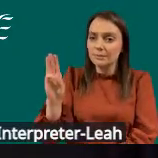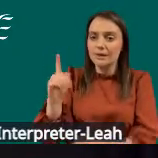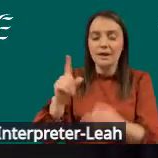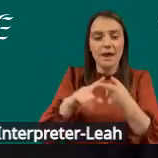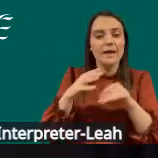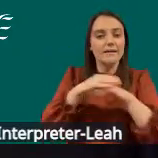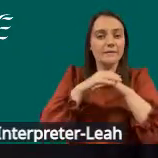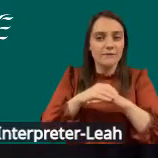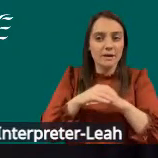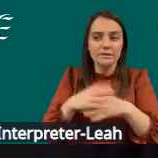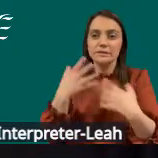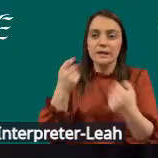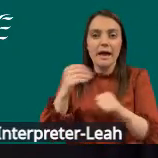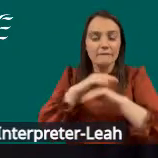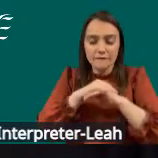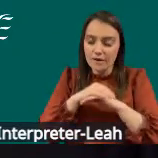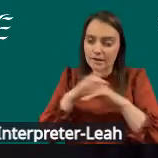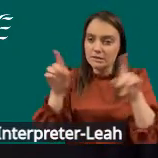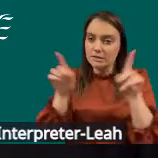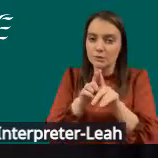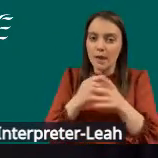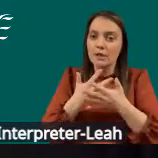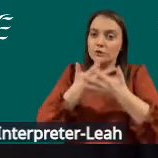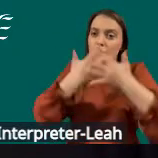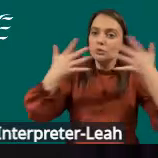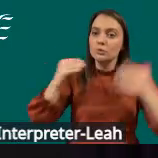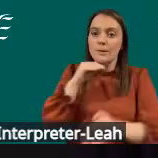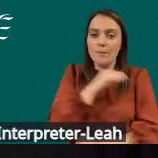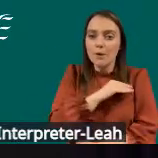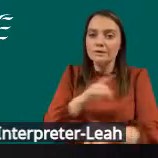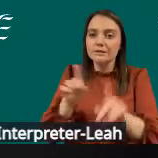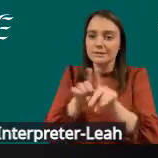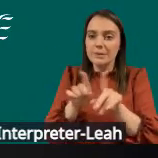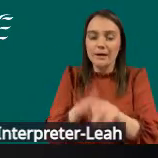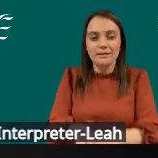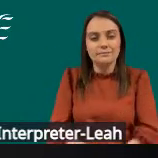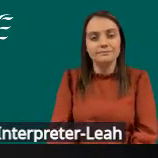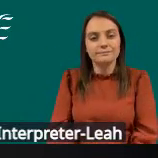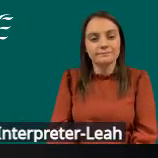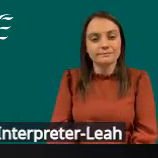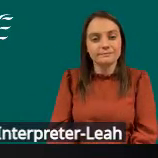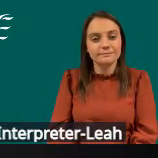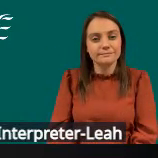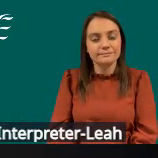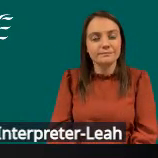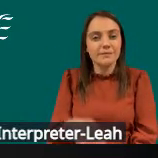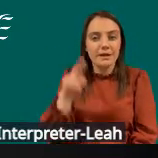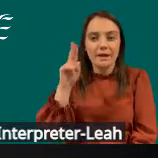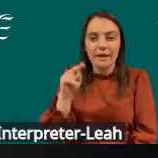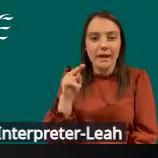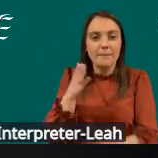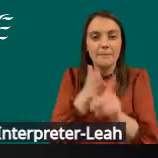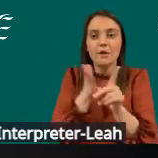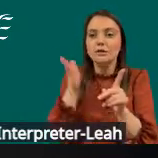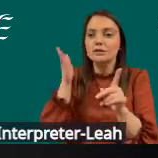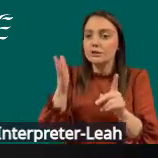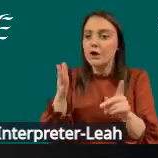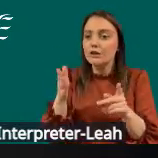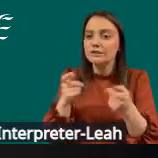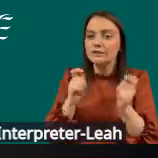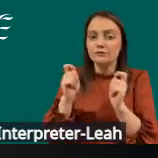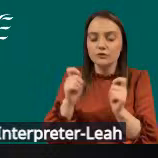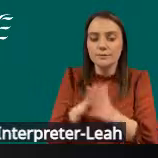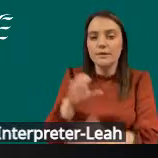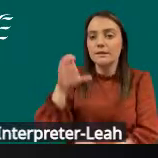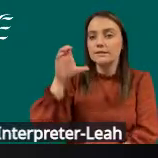think to have a friend is hugely as well, huge as well. It can be alternative treatments, it can be